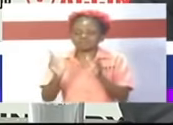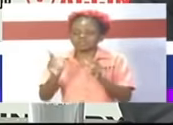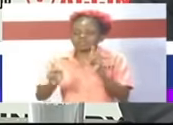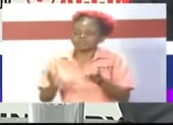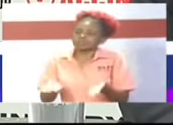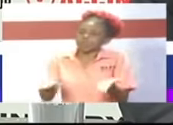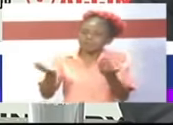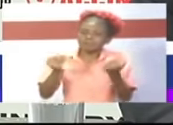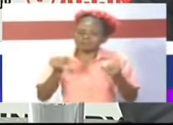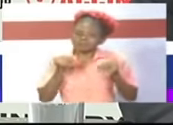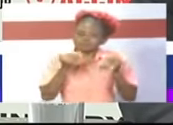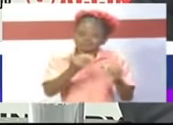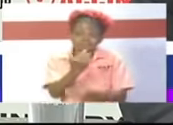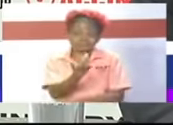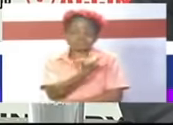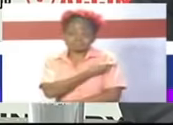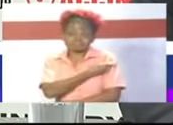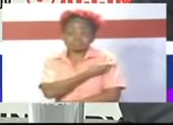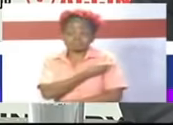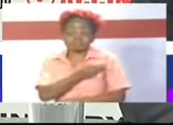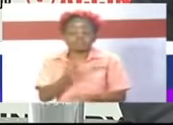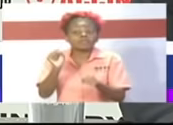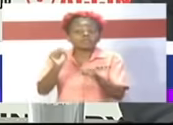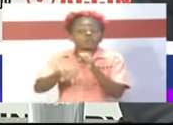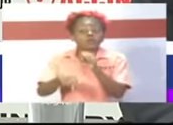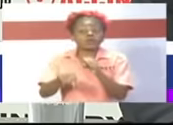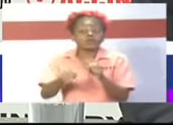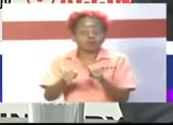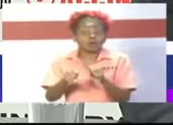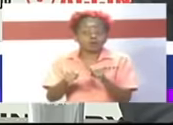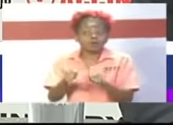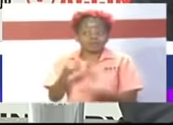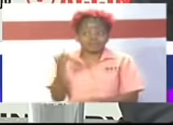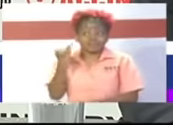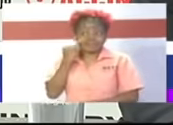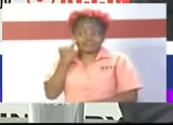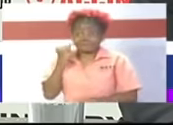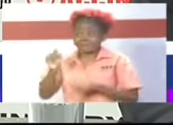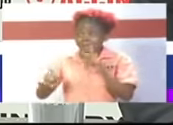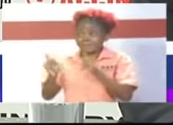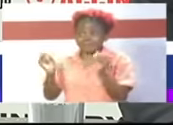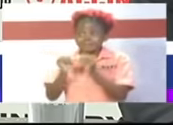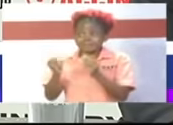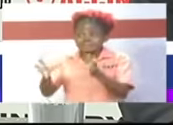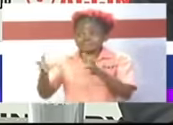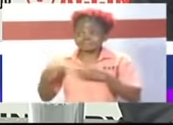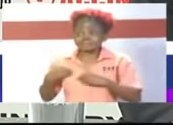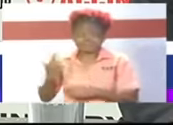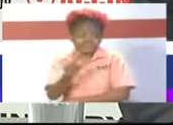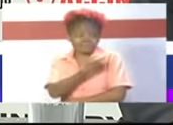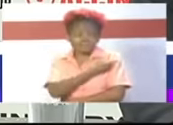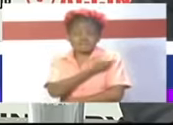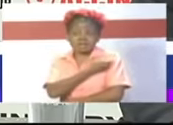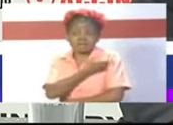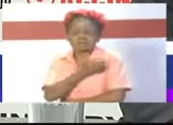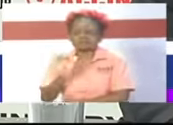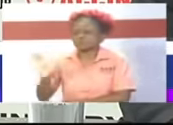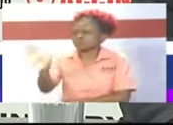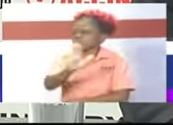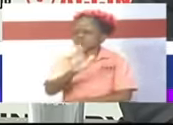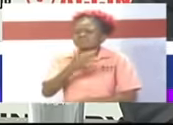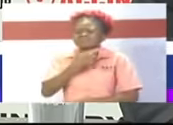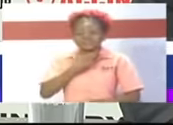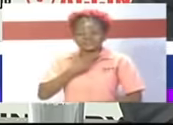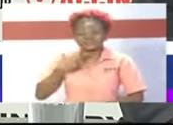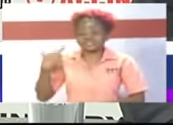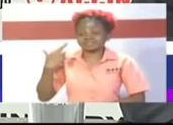vaccinated populations is the extent to which we will reduce the risk of transmission of illness in any population. So all